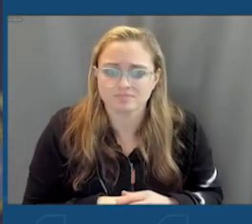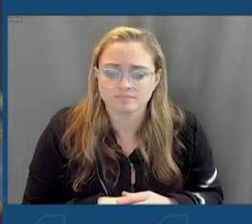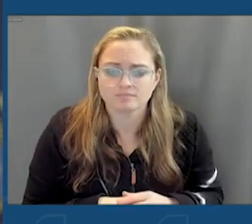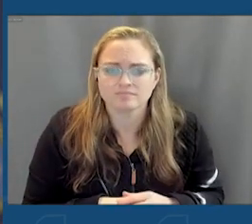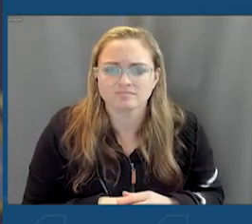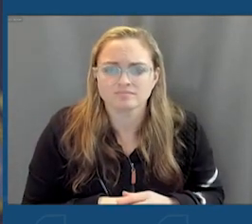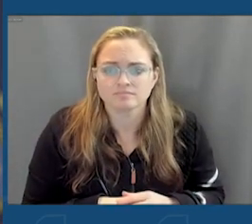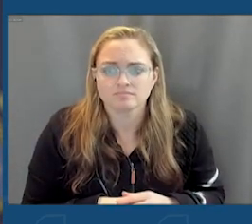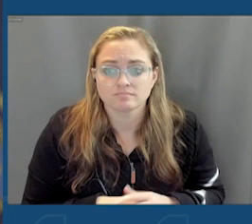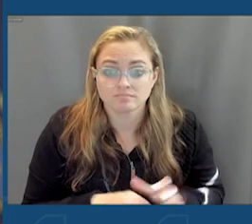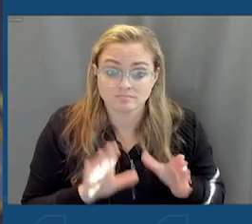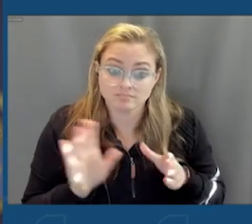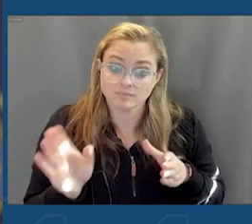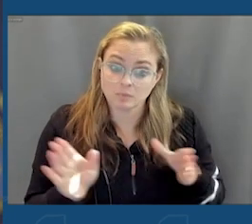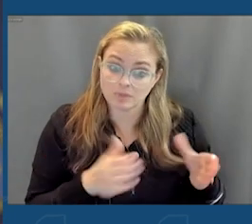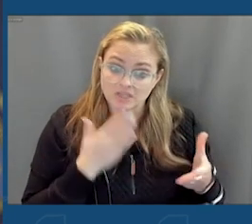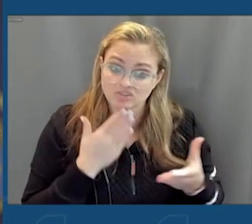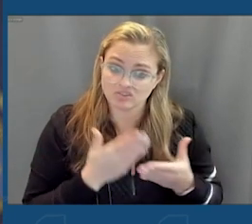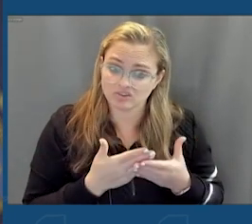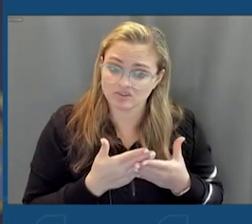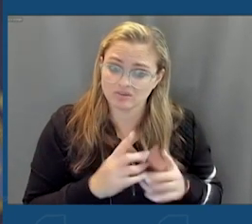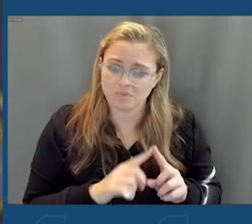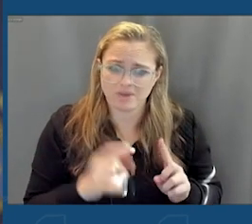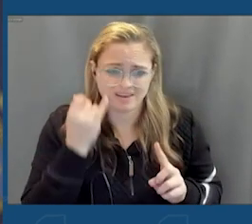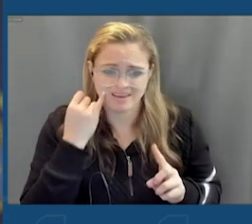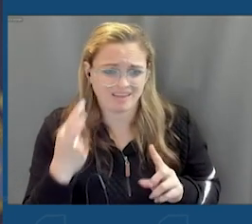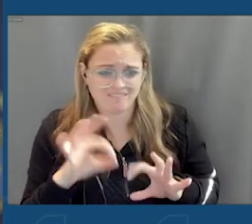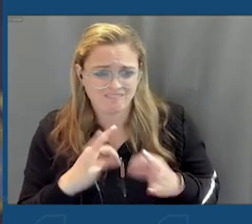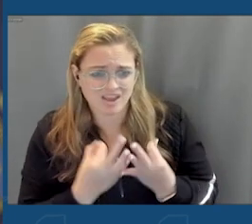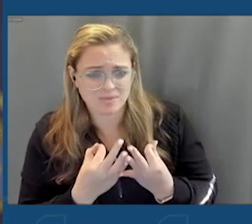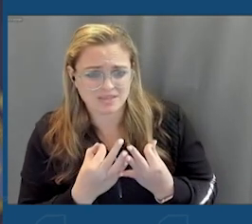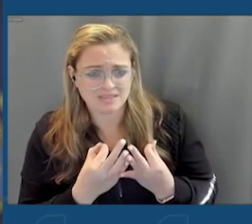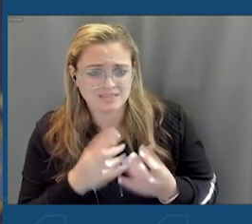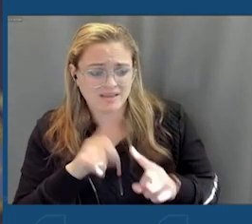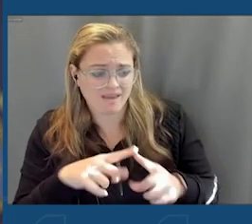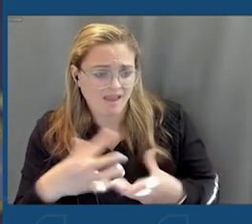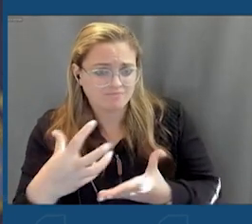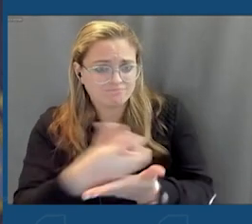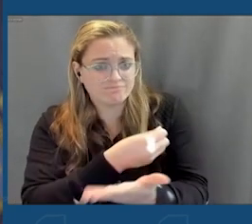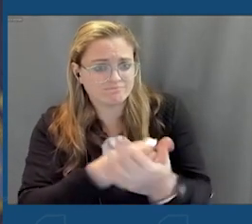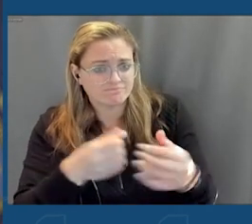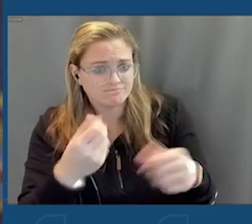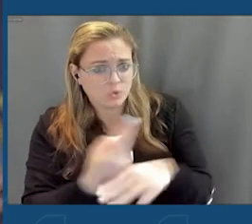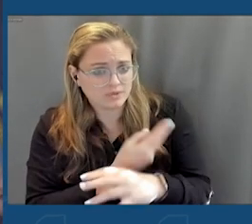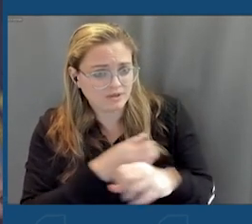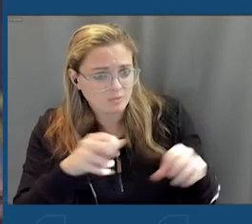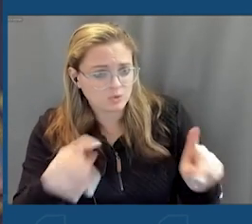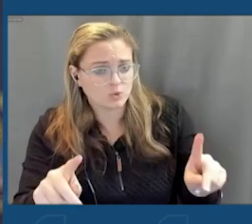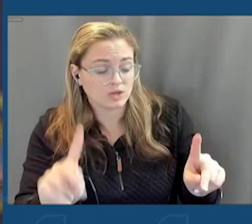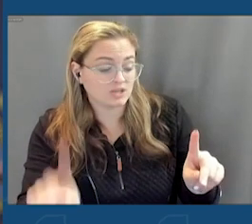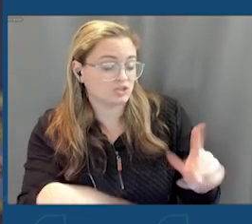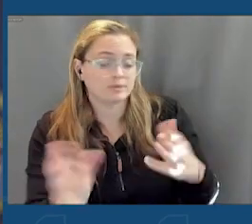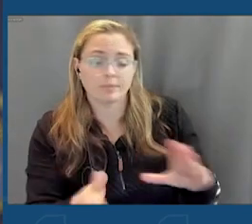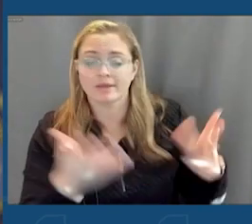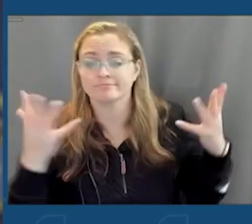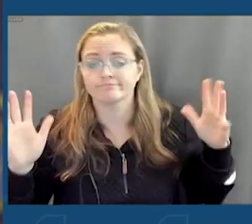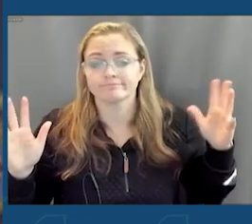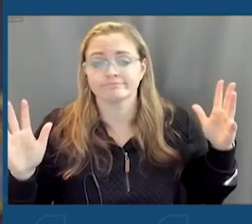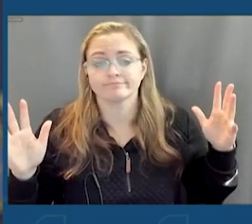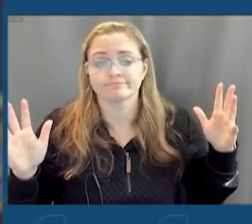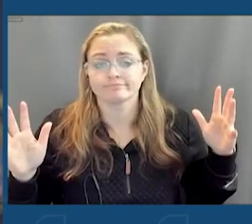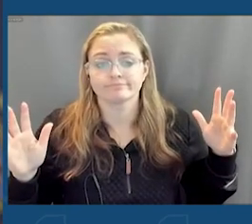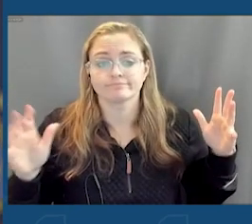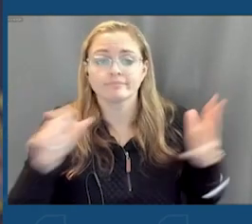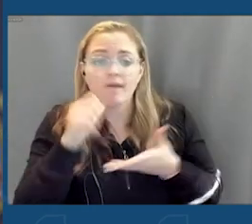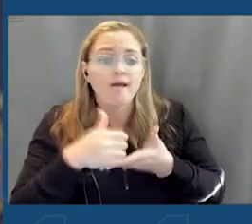can be good, but if families aren't taking advantage of them, it's just a plan on a piece of paper. It's not